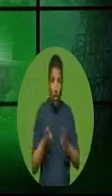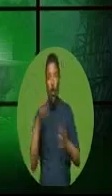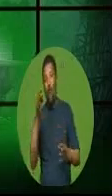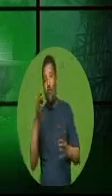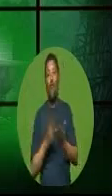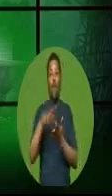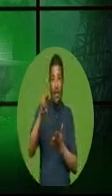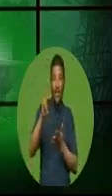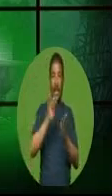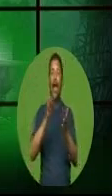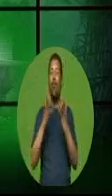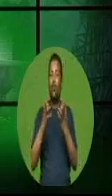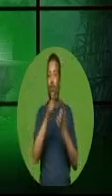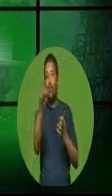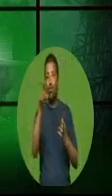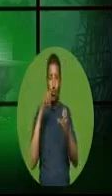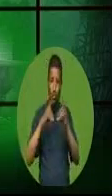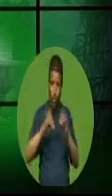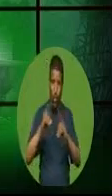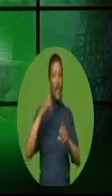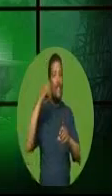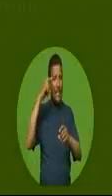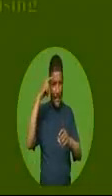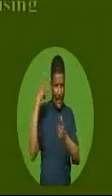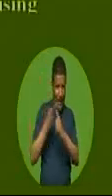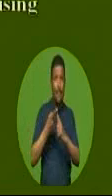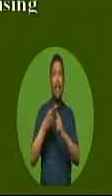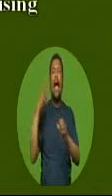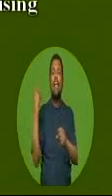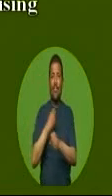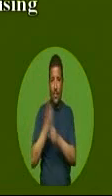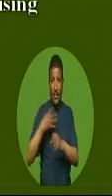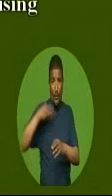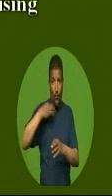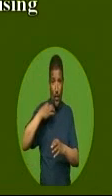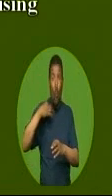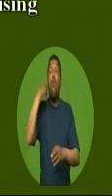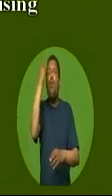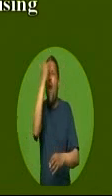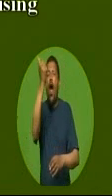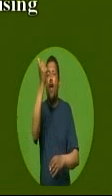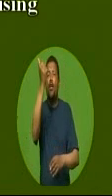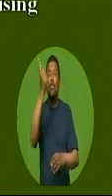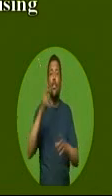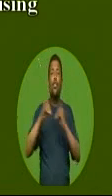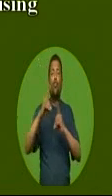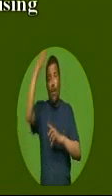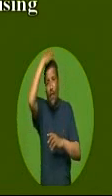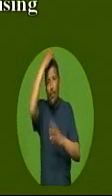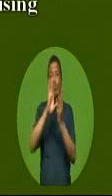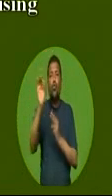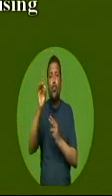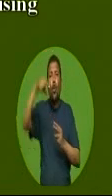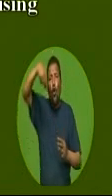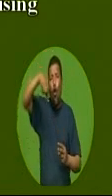I want you to do the second activity individually. Why do governments choose quotas over